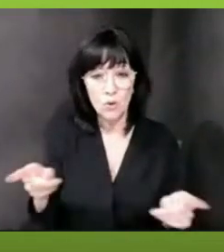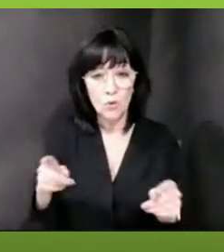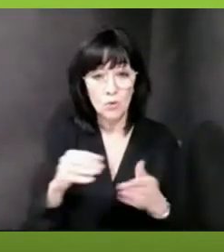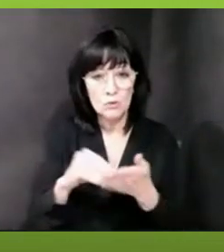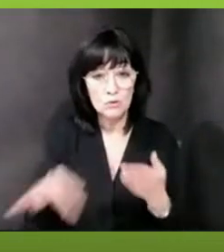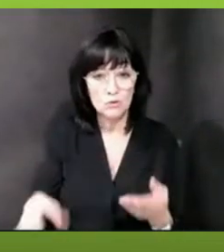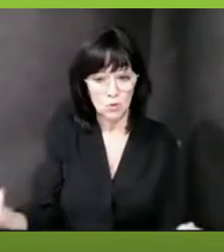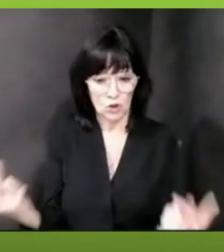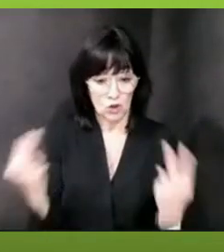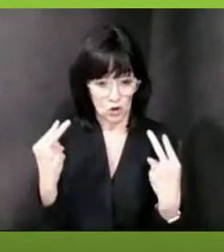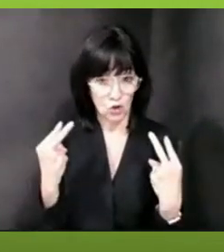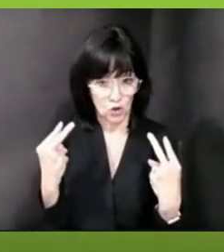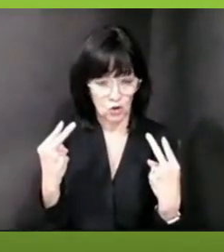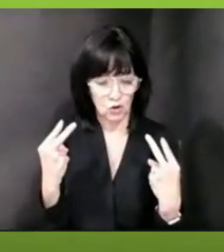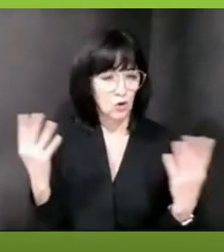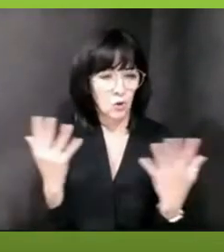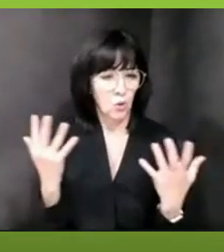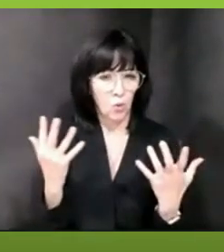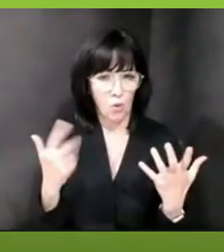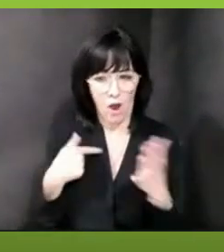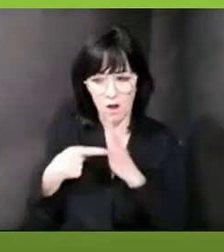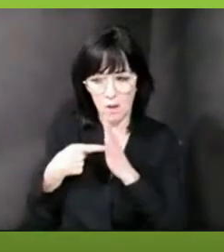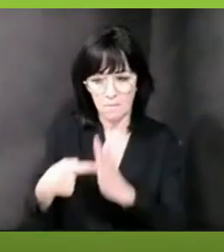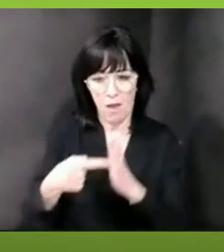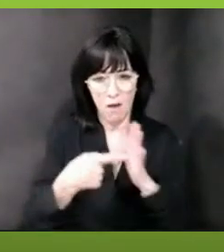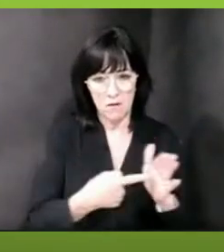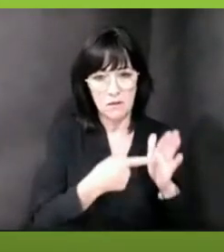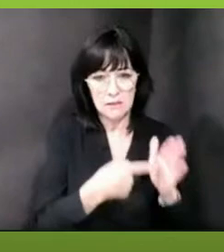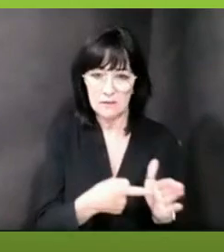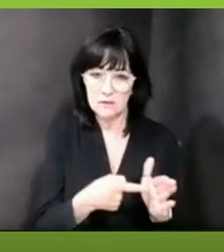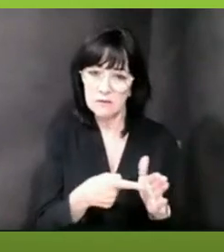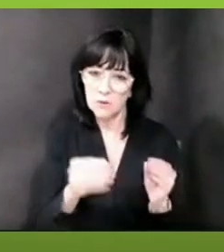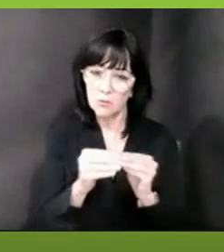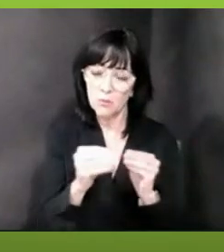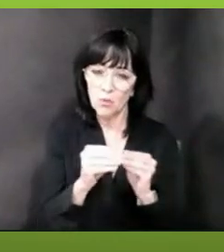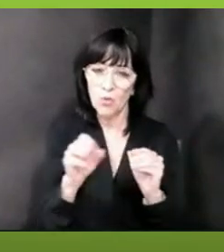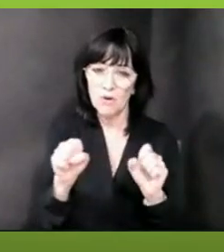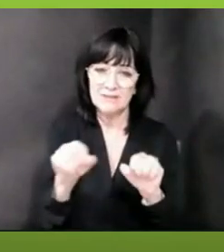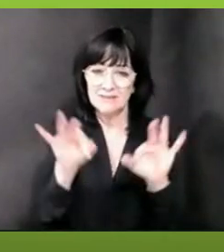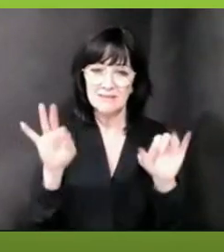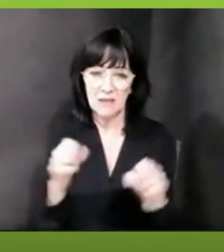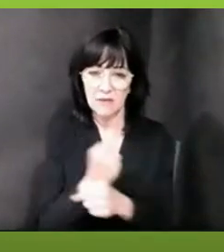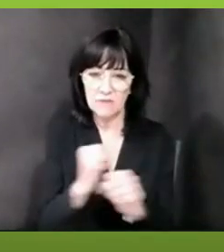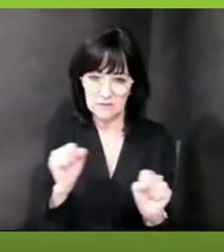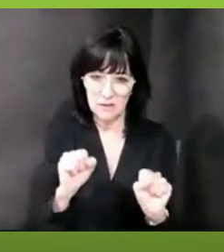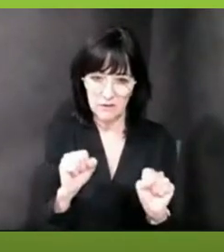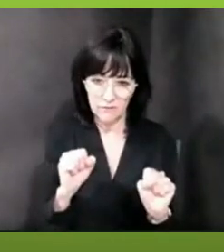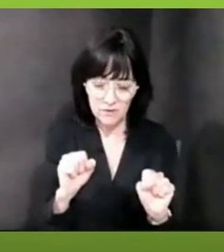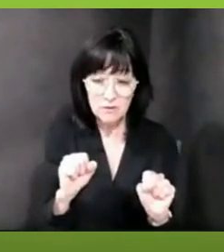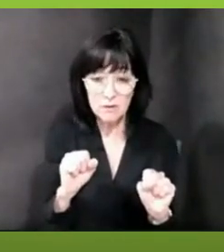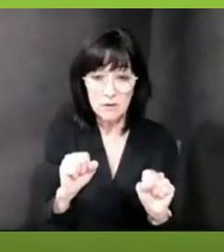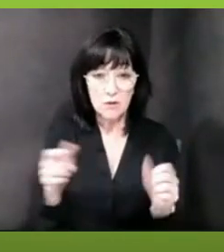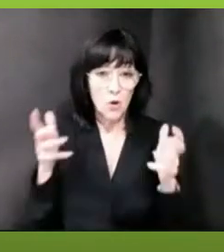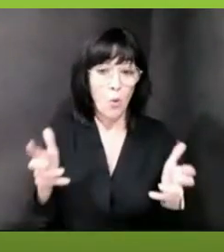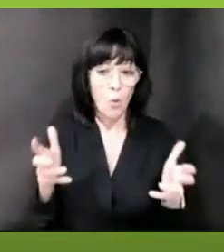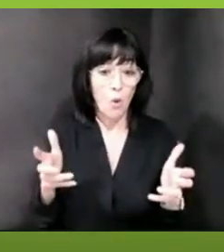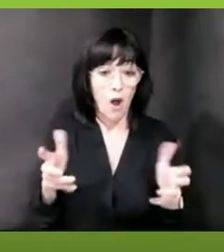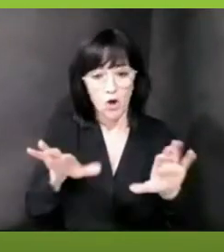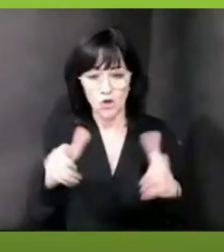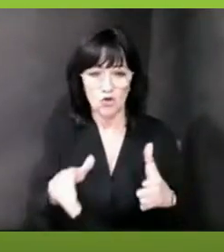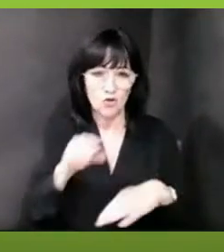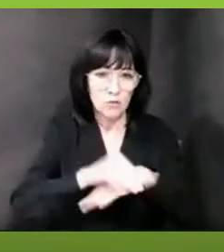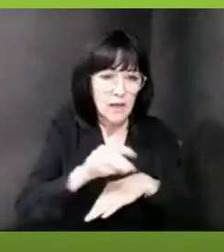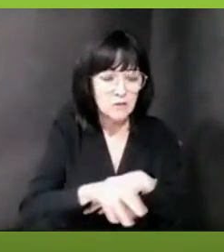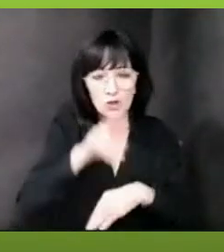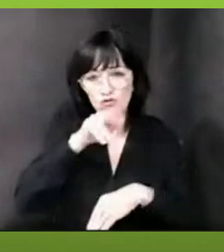back again to modeling behaviors, because we're so quick on, one-on-one counseling, group counseling, referral, this and that. But